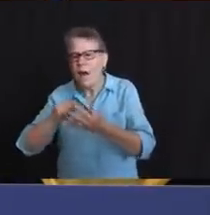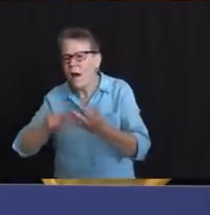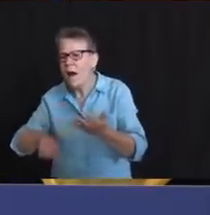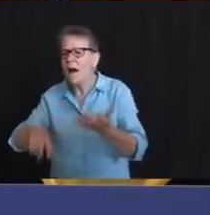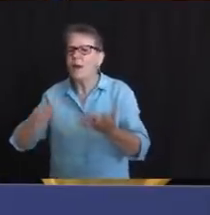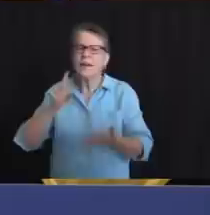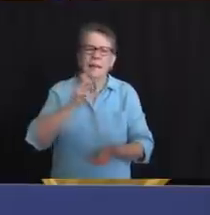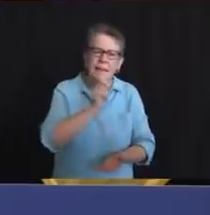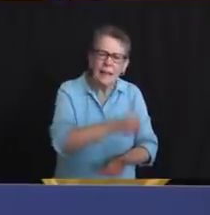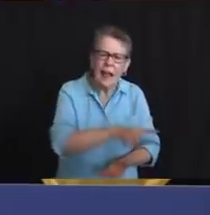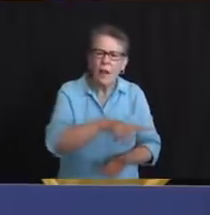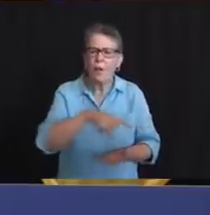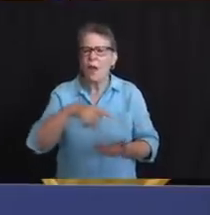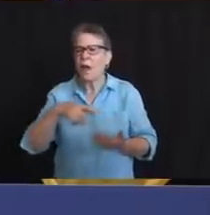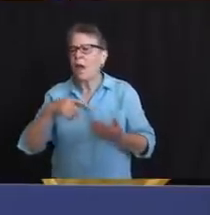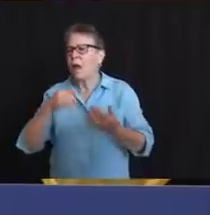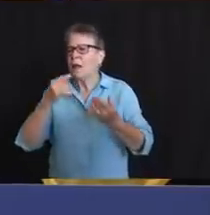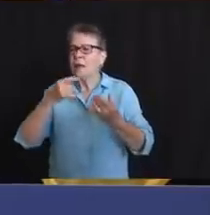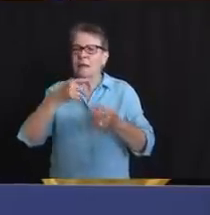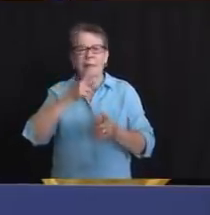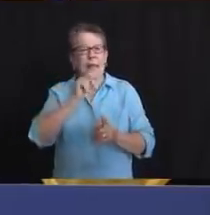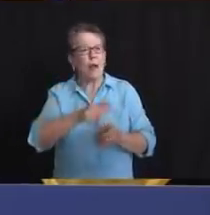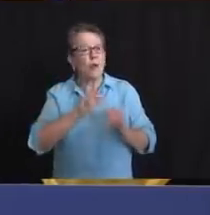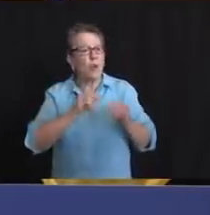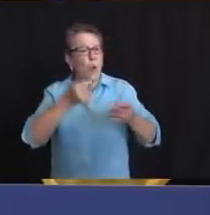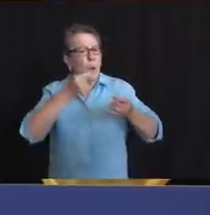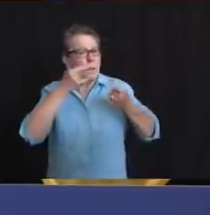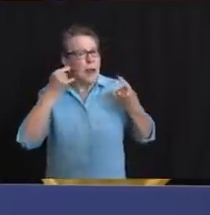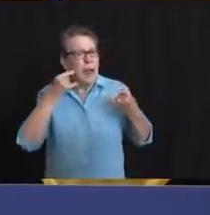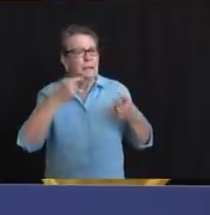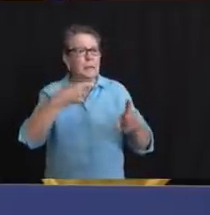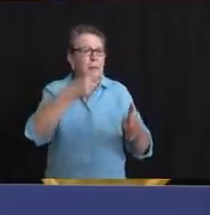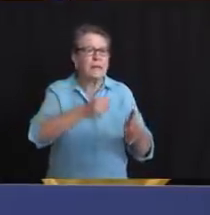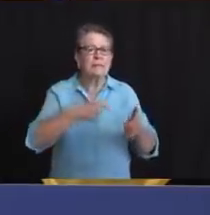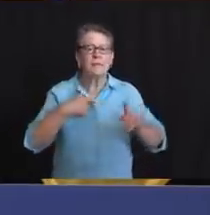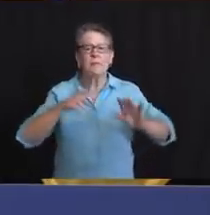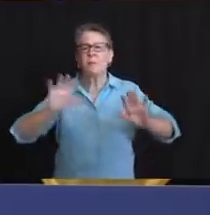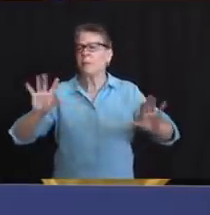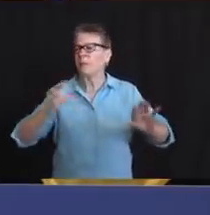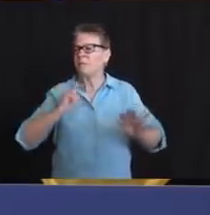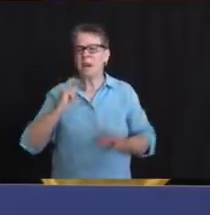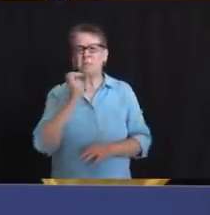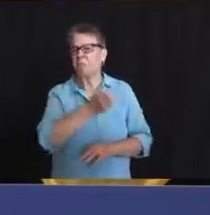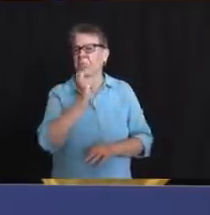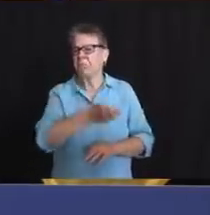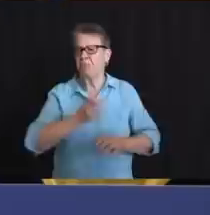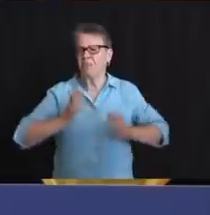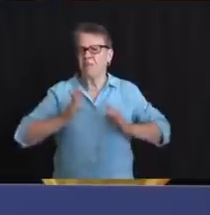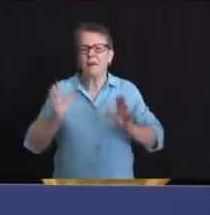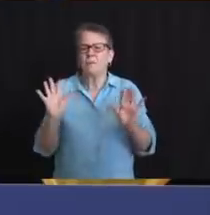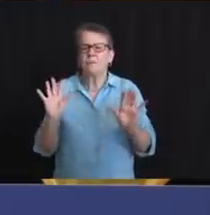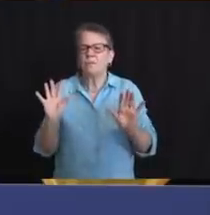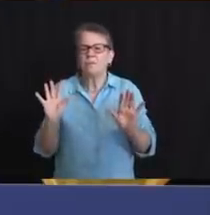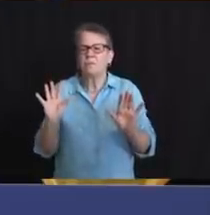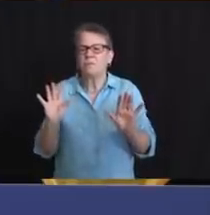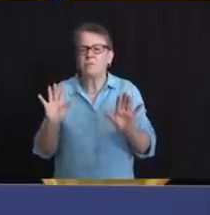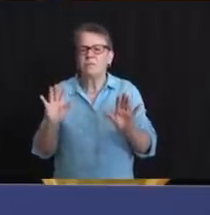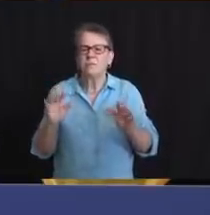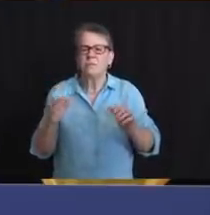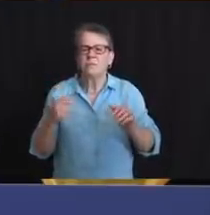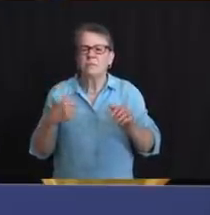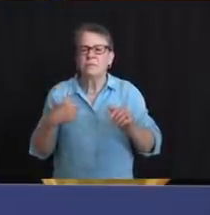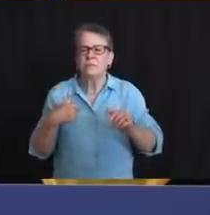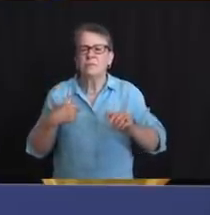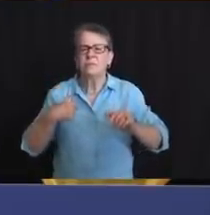do the same into Pennsylvania. We always knew masks were never a forever and always. That was that